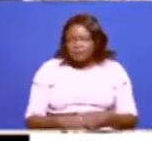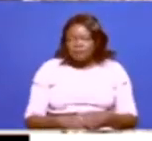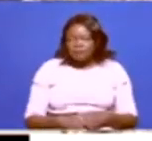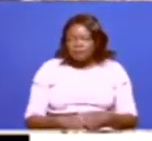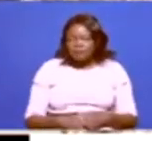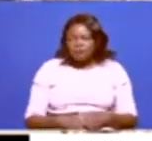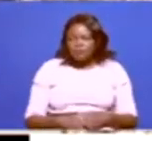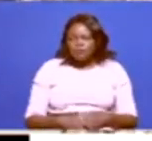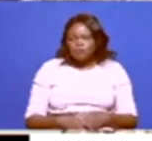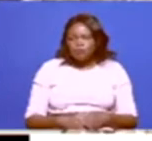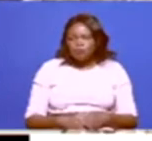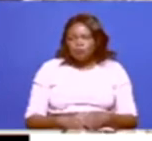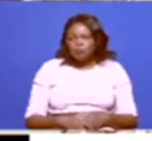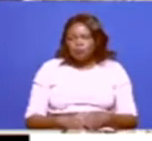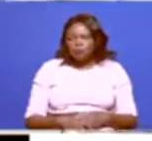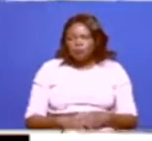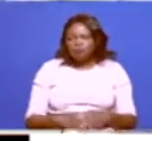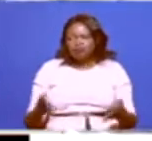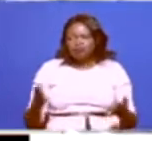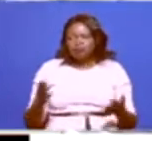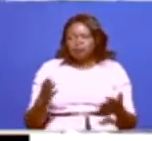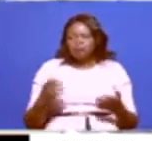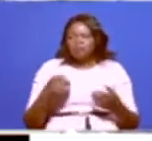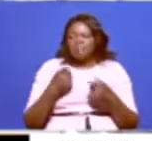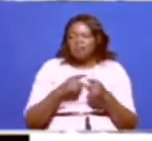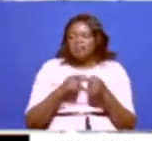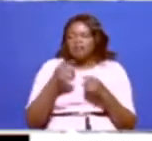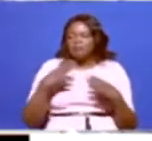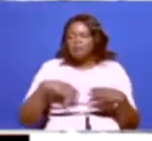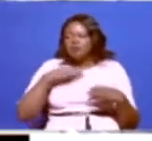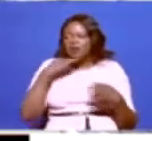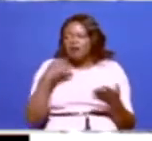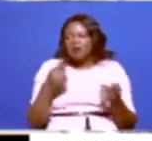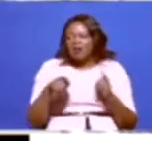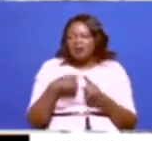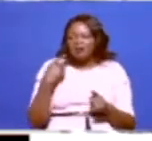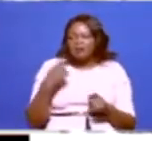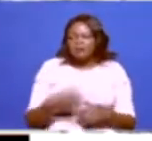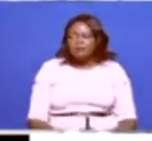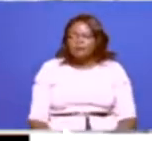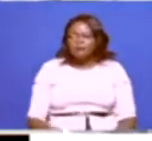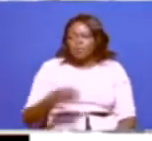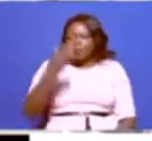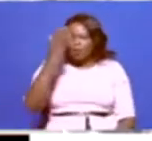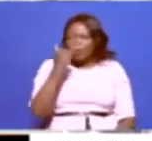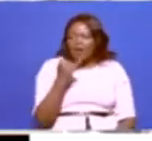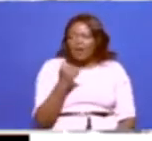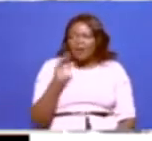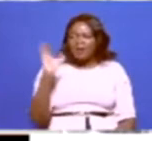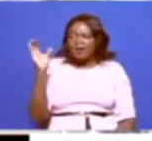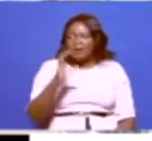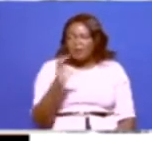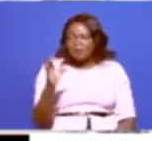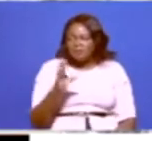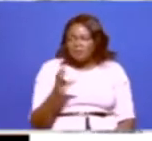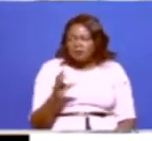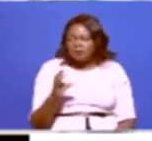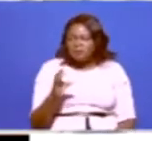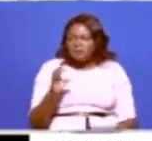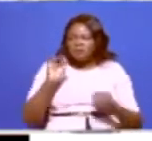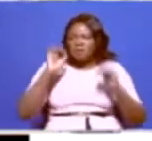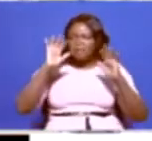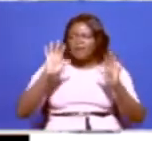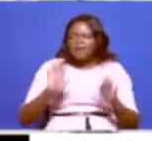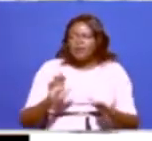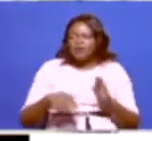kukufikia watu wengine kuwawa. How is it possible for candidates to even campaign in all the wards